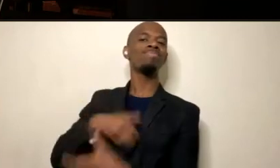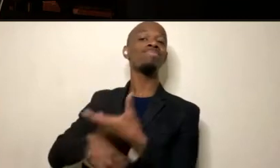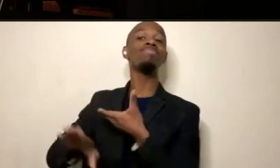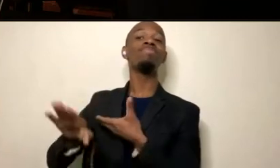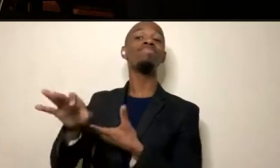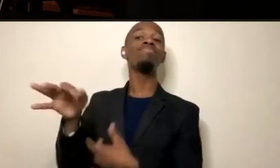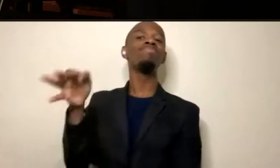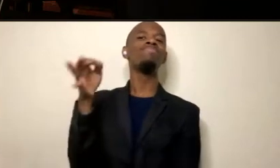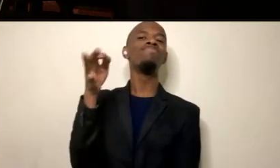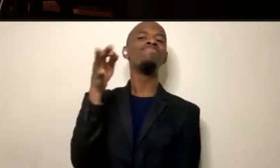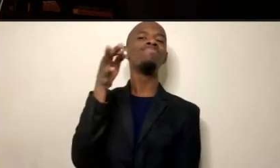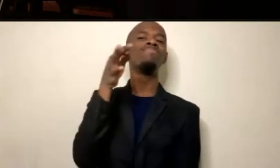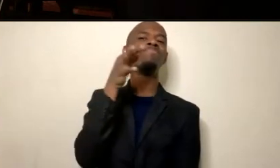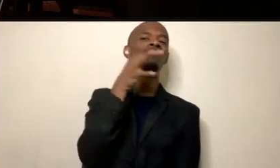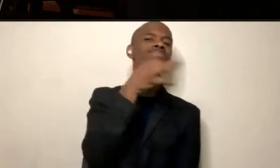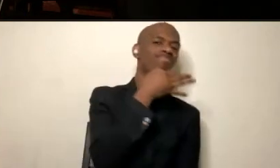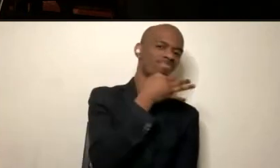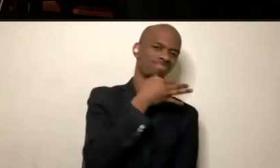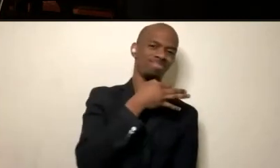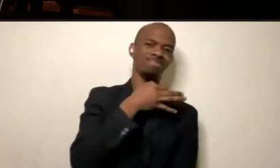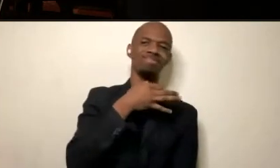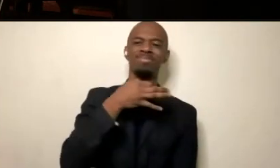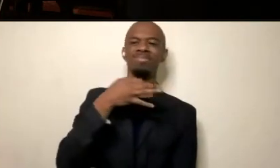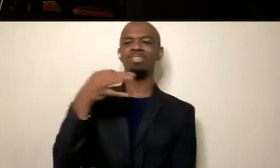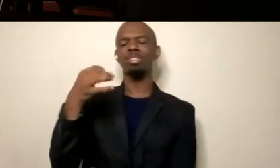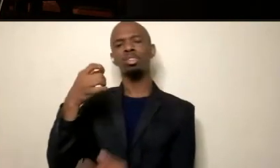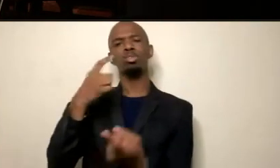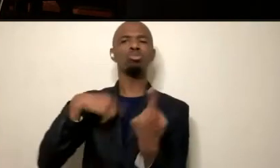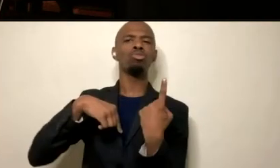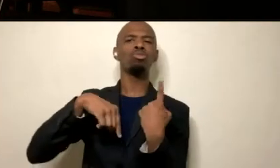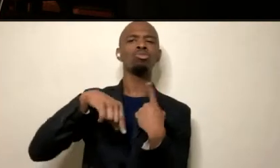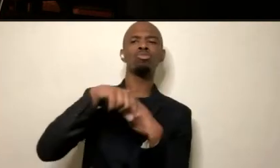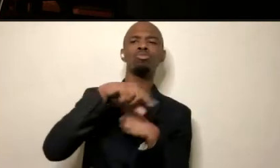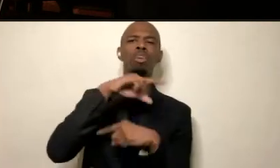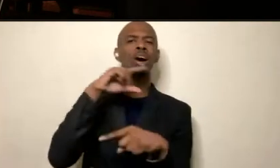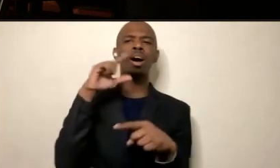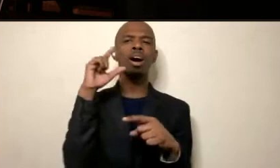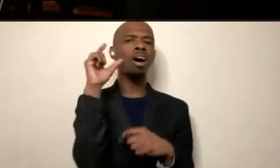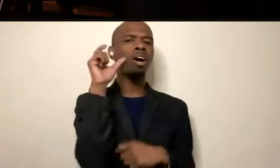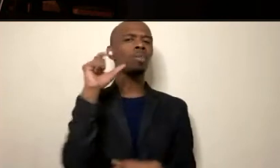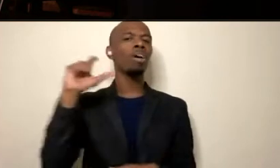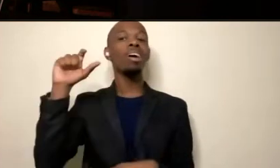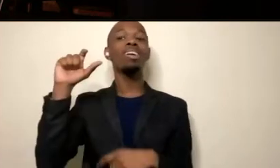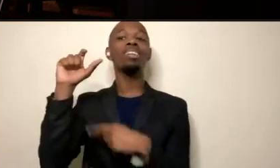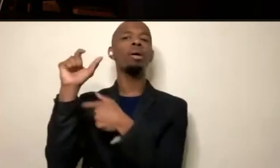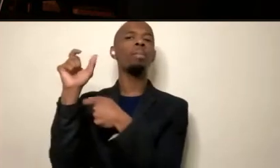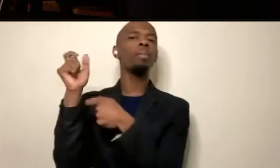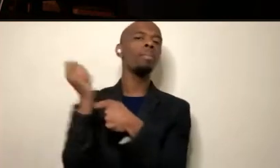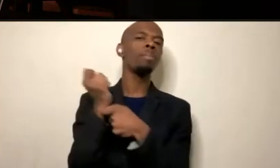baby. Ring around the moon. Yeah, yeah, yeah, yeah.